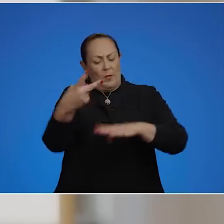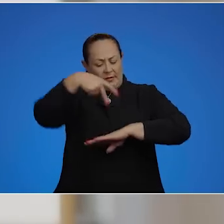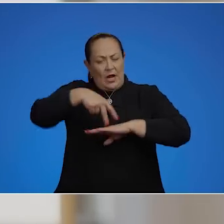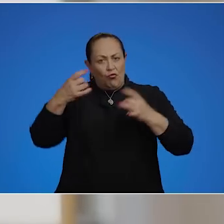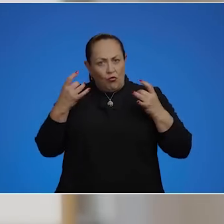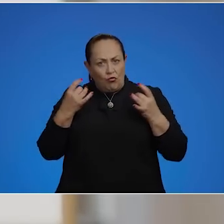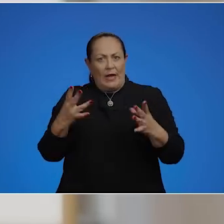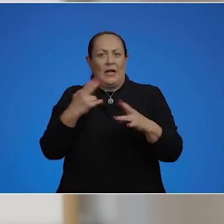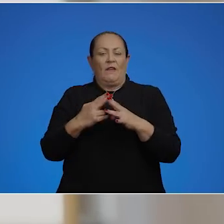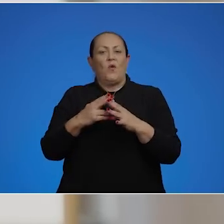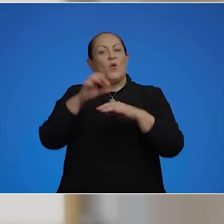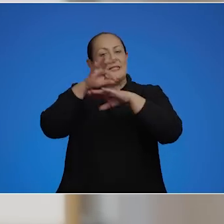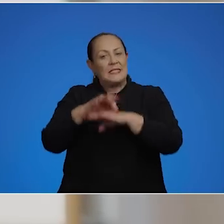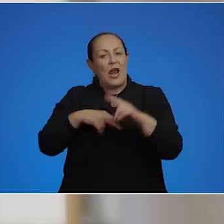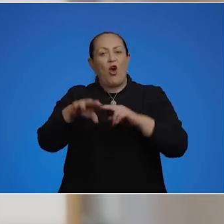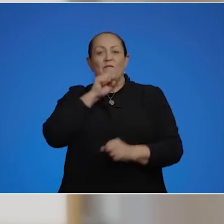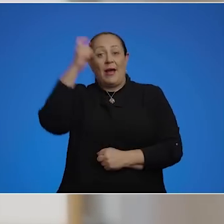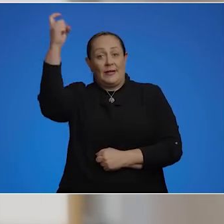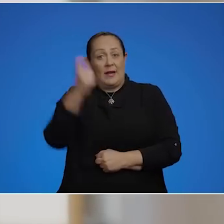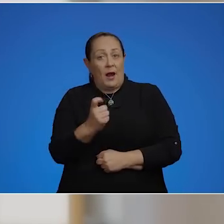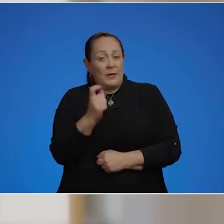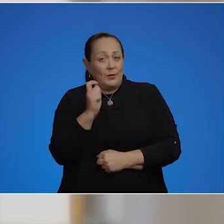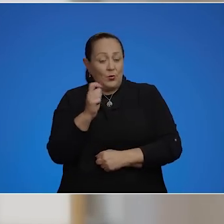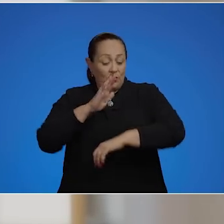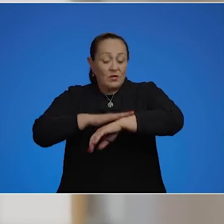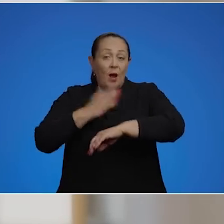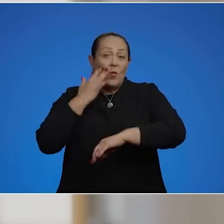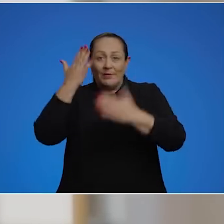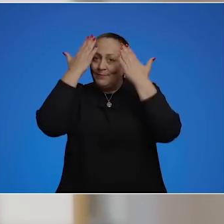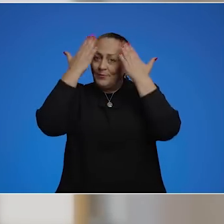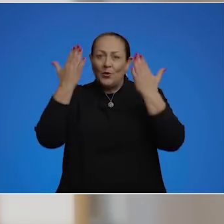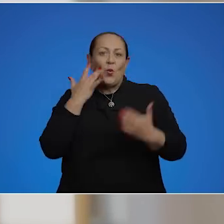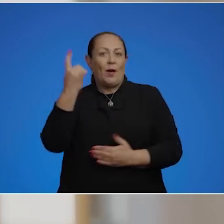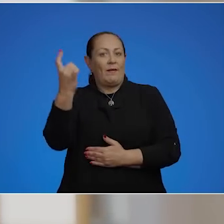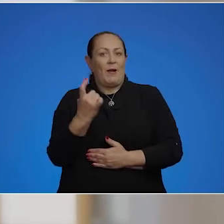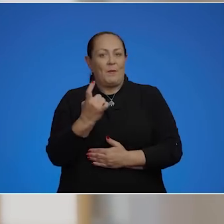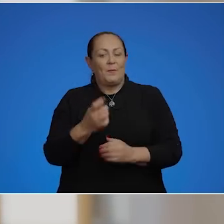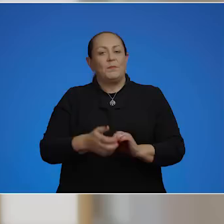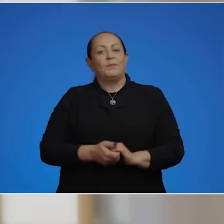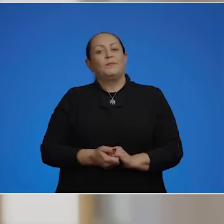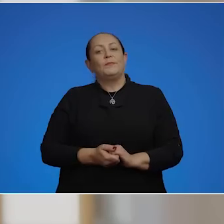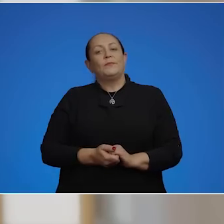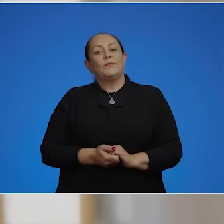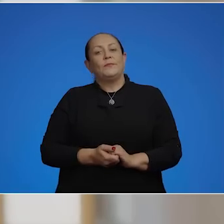stand ready, because the Son of Man is coming at an hour you do not expect.